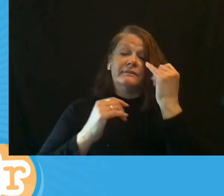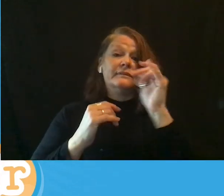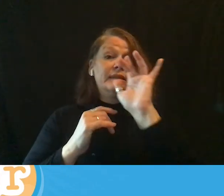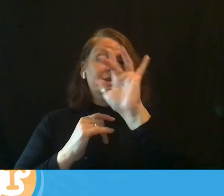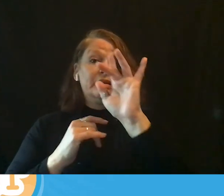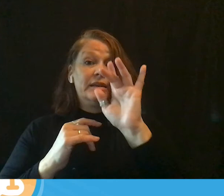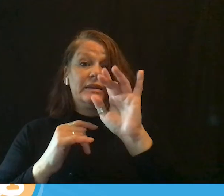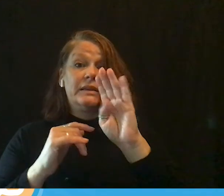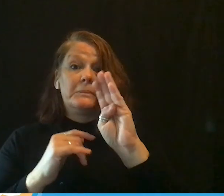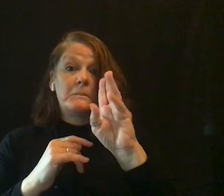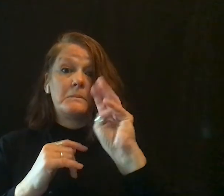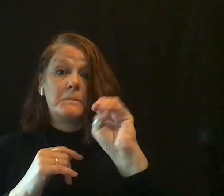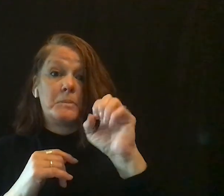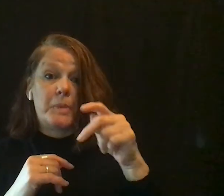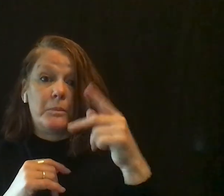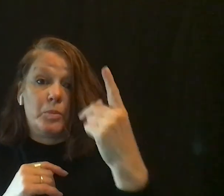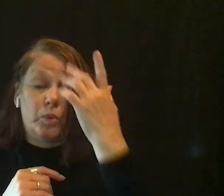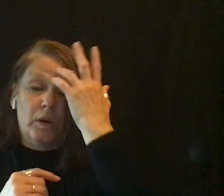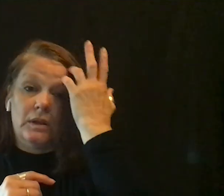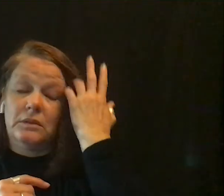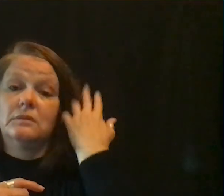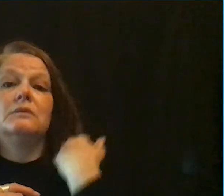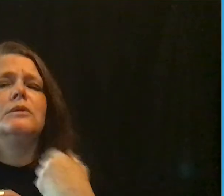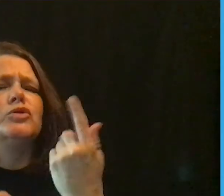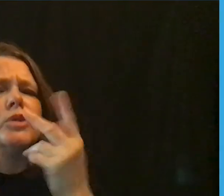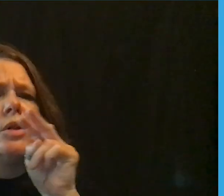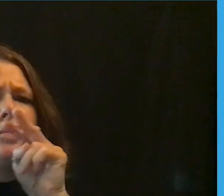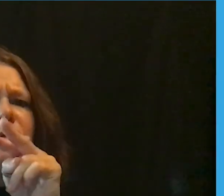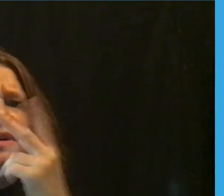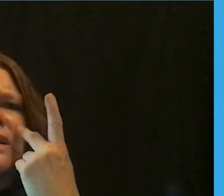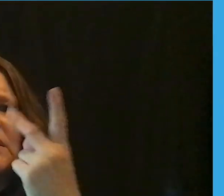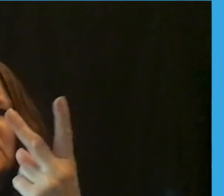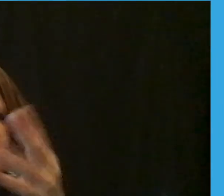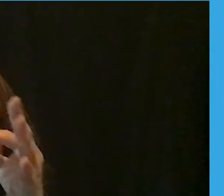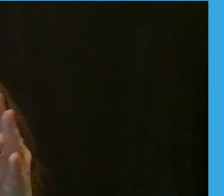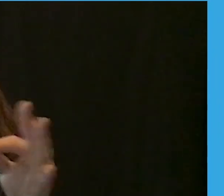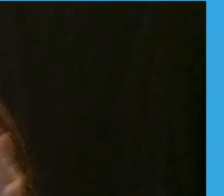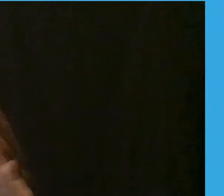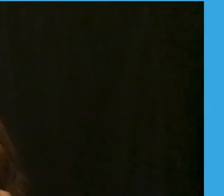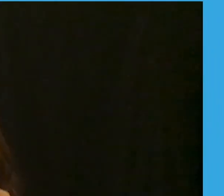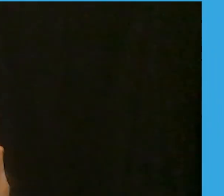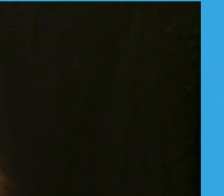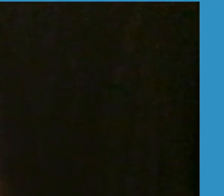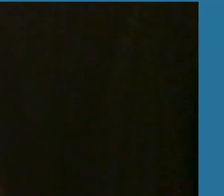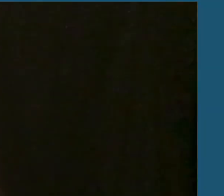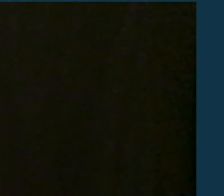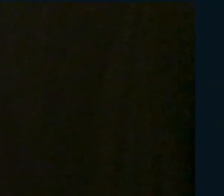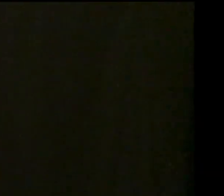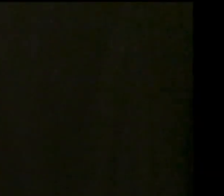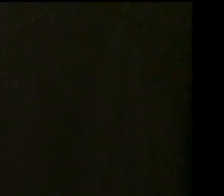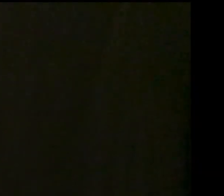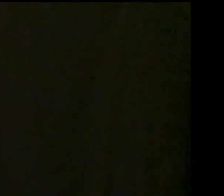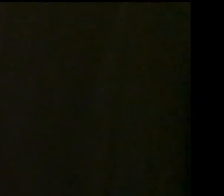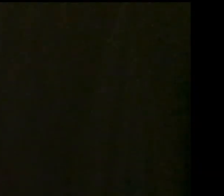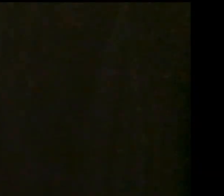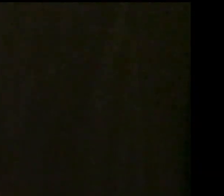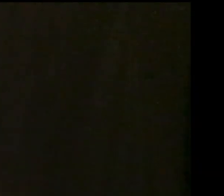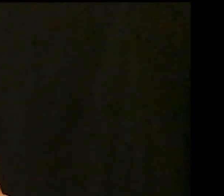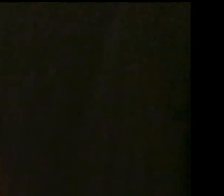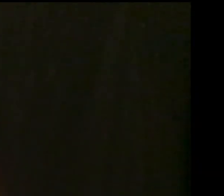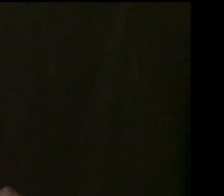to Scratch, and I encourage you guys to play around with it on yourself and see what kind of cool things you can make. See you guys later.